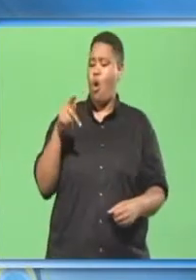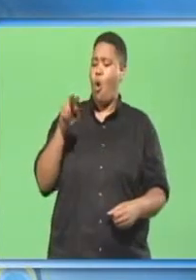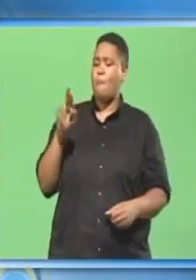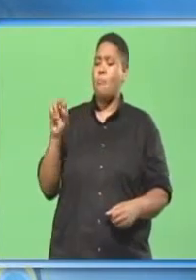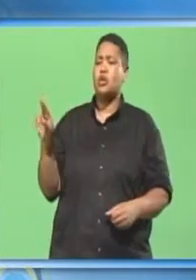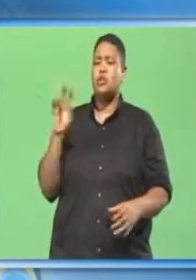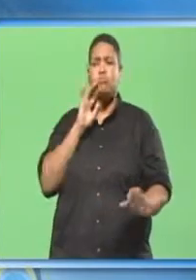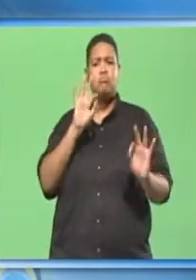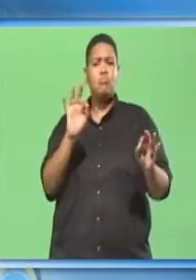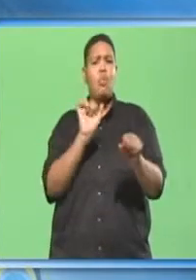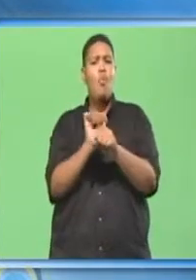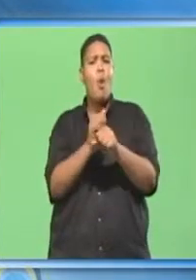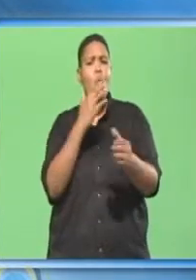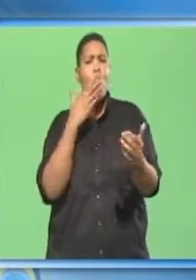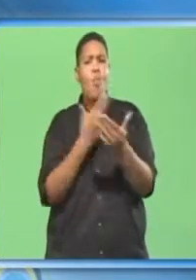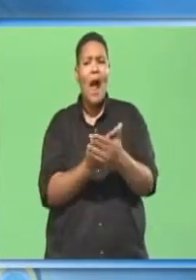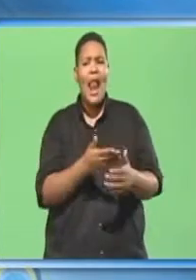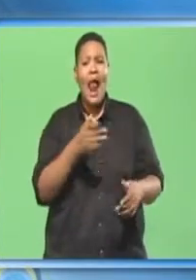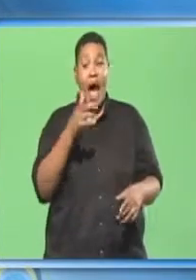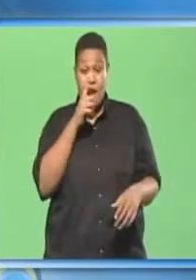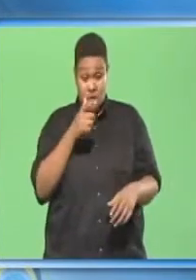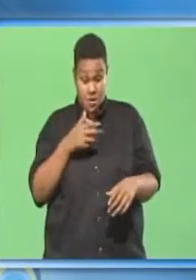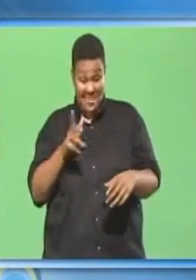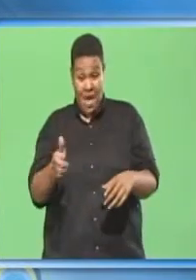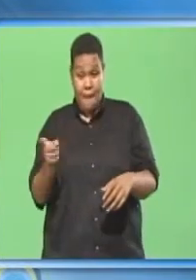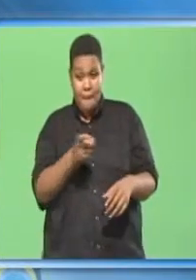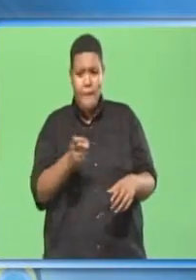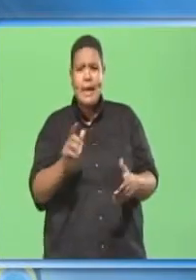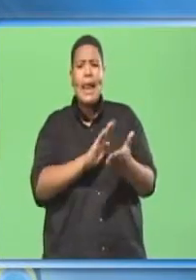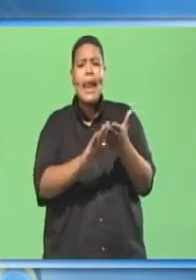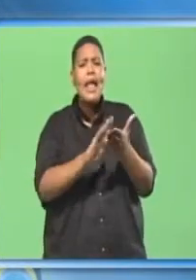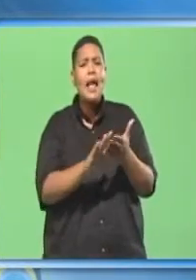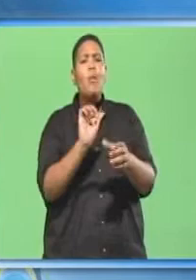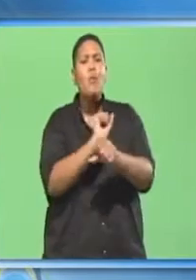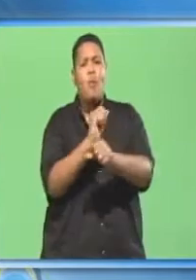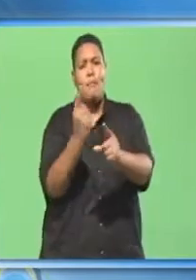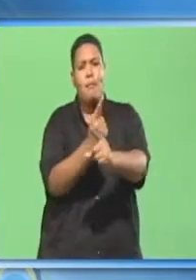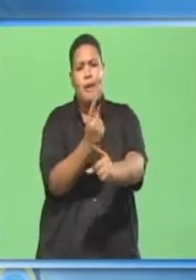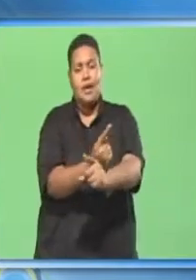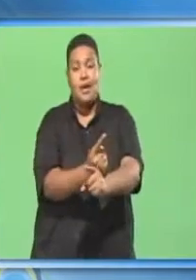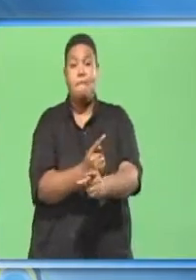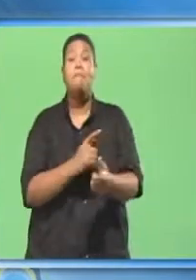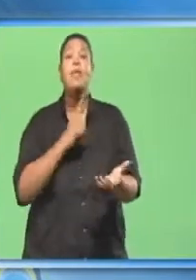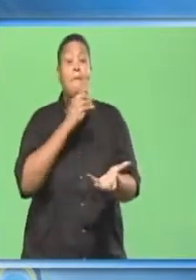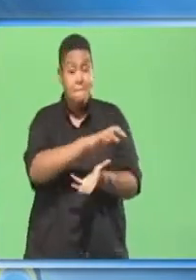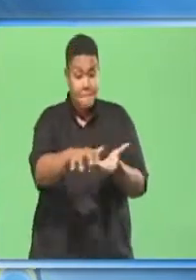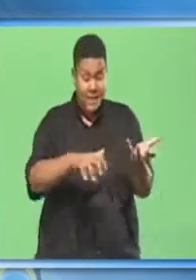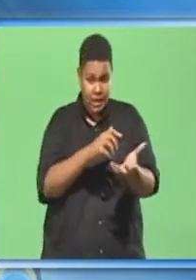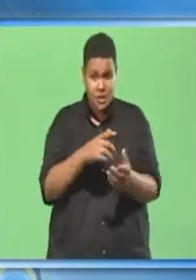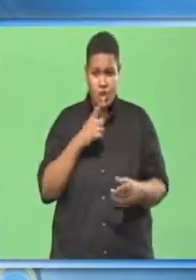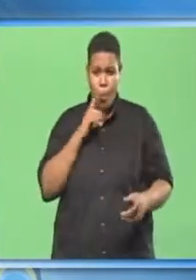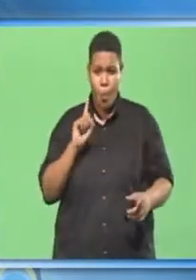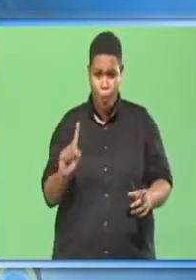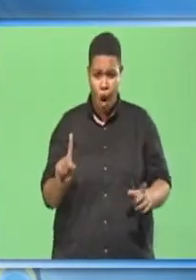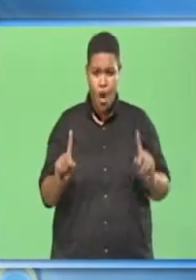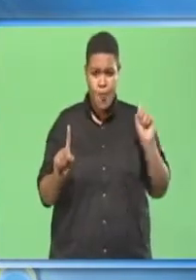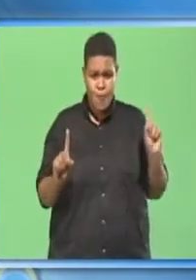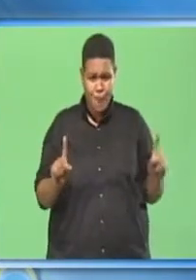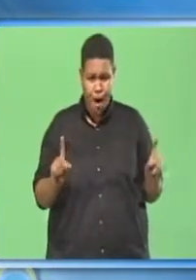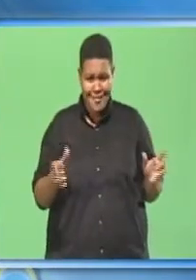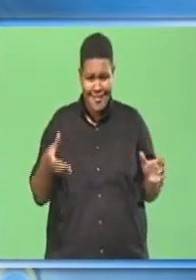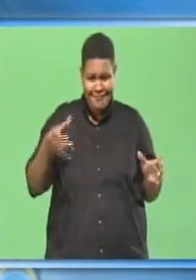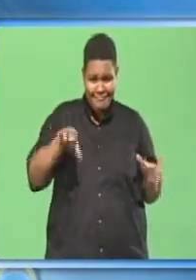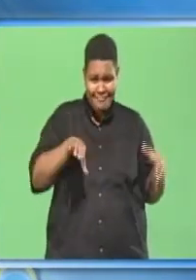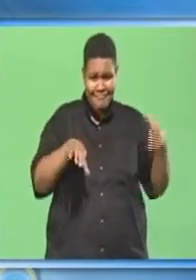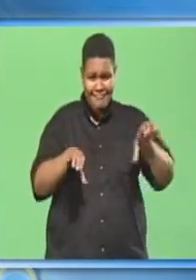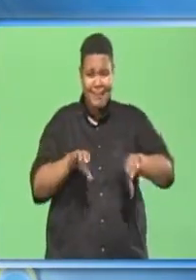working order and the spray gun is clean and functioning properly. Mix a solution of 1 part lacquer to 1 part lacquer